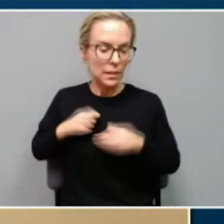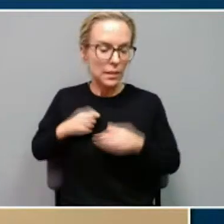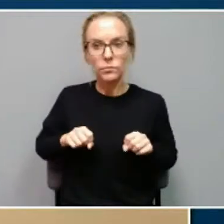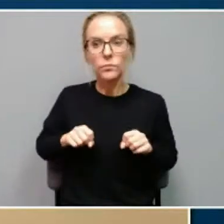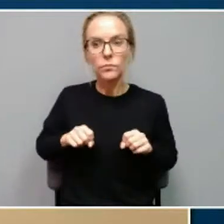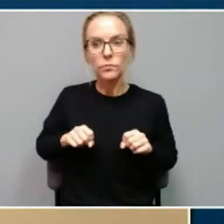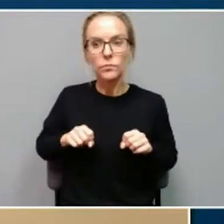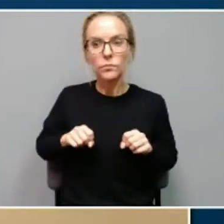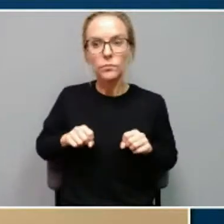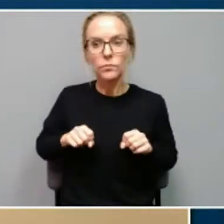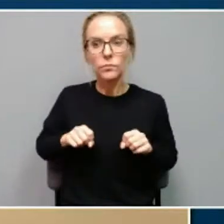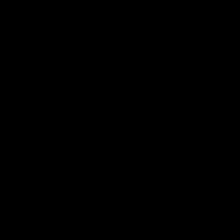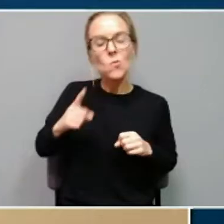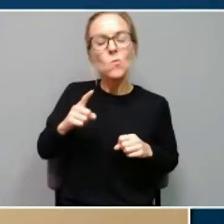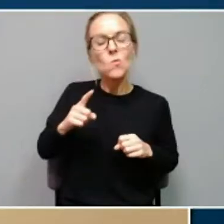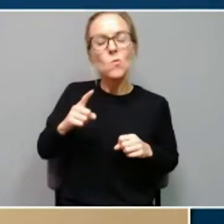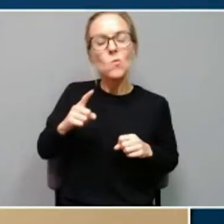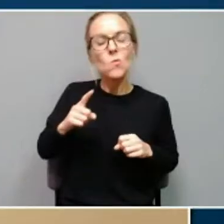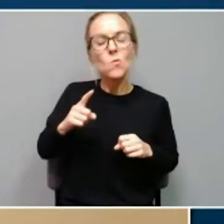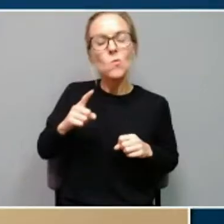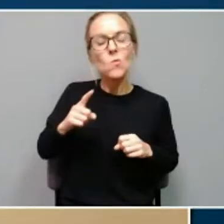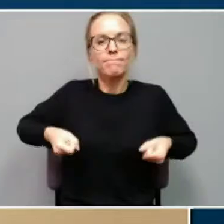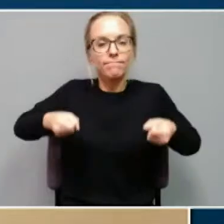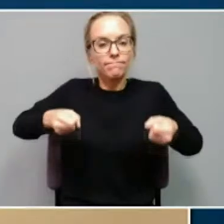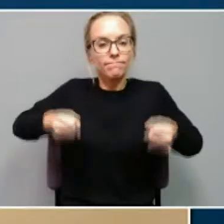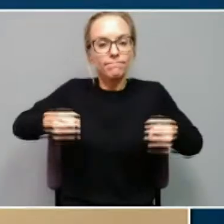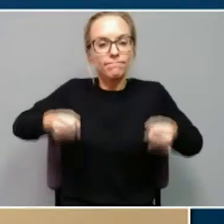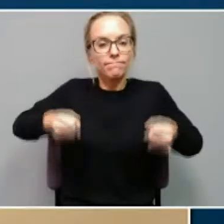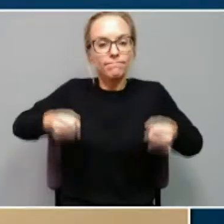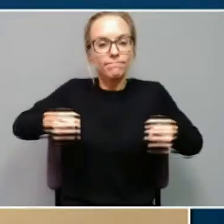walker to get around.